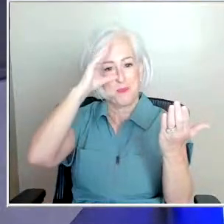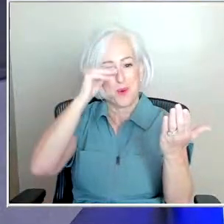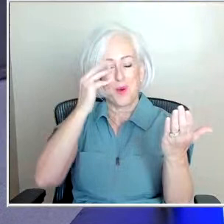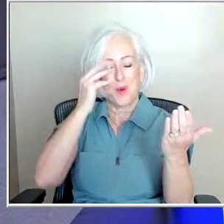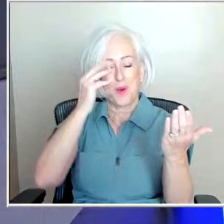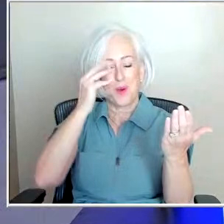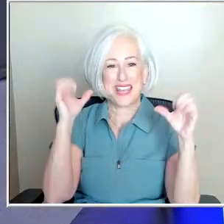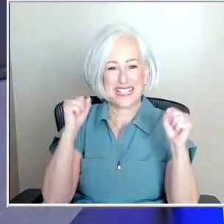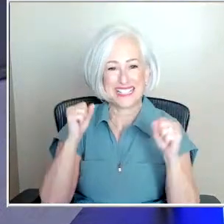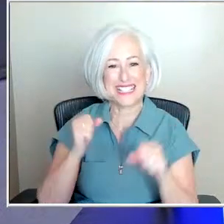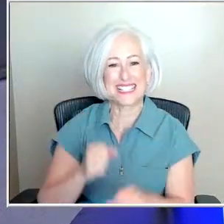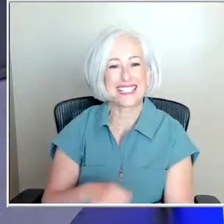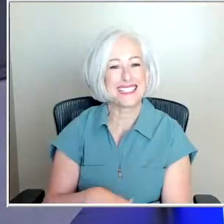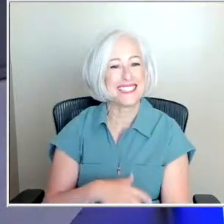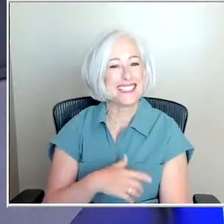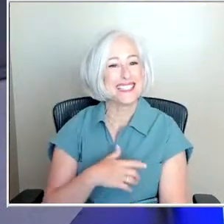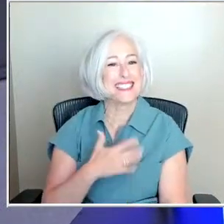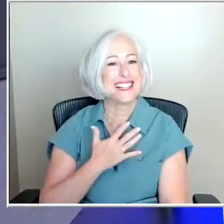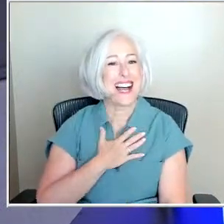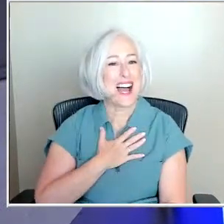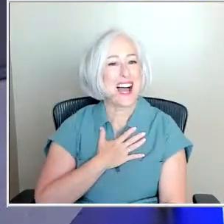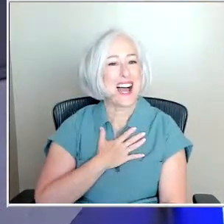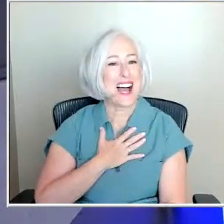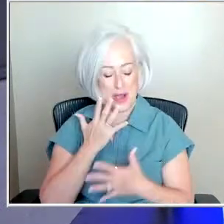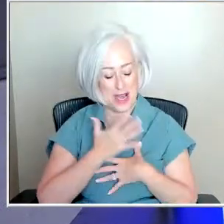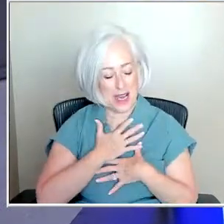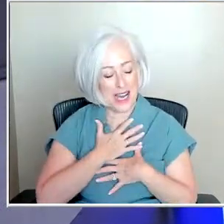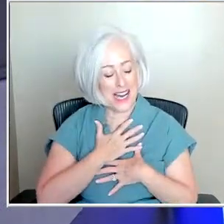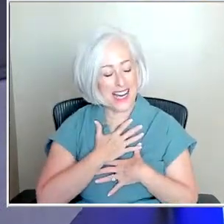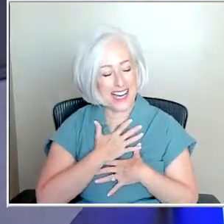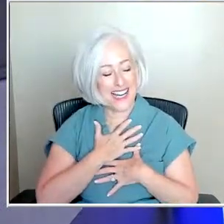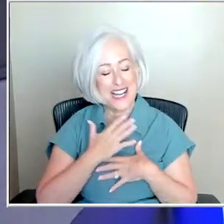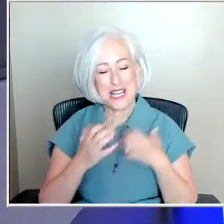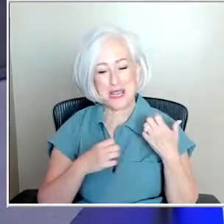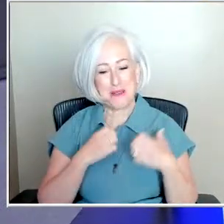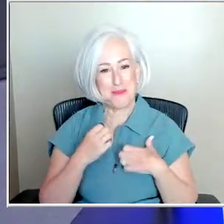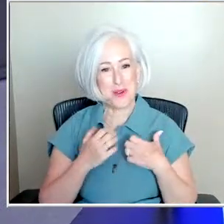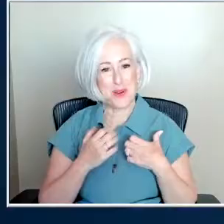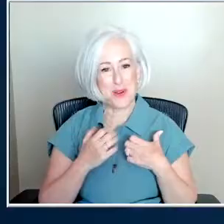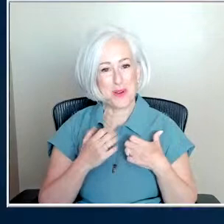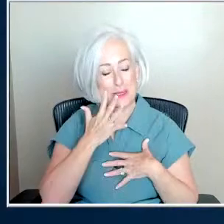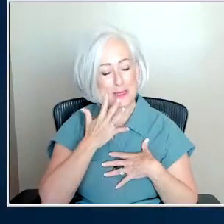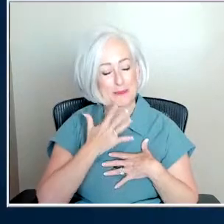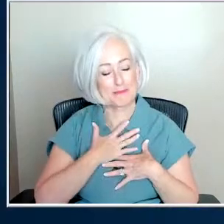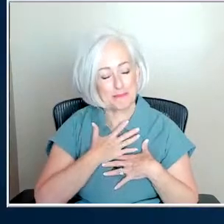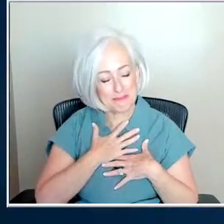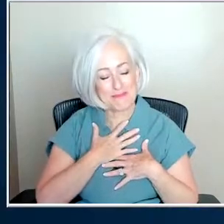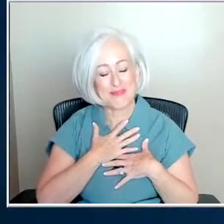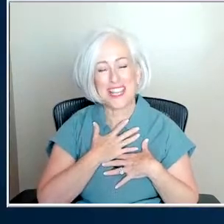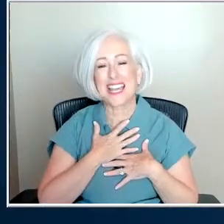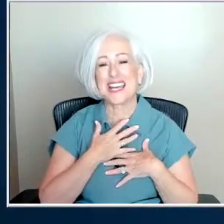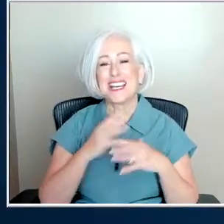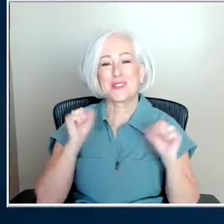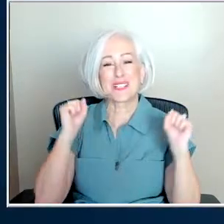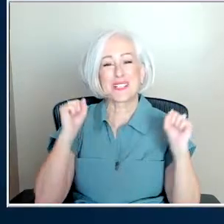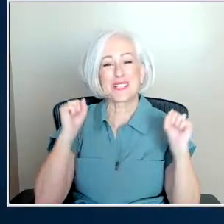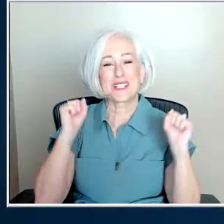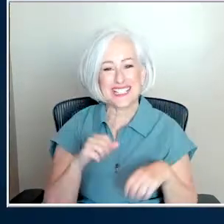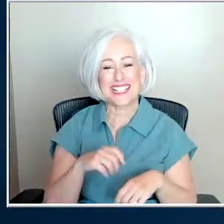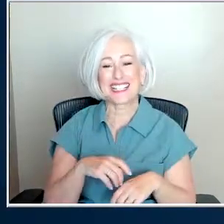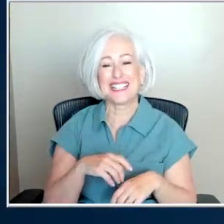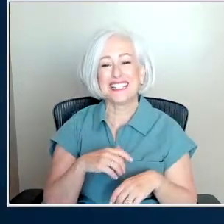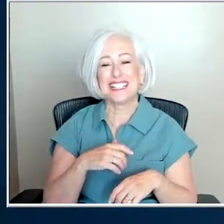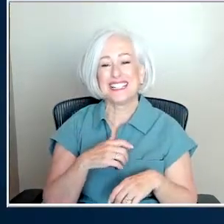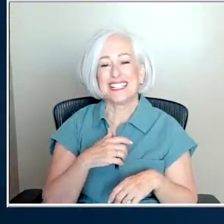It's amazing. Yeah, I'm like just having a few tears. I know you I'm having a few tears as we speak, and this is fantastic. And it's so gratifying